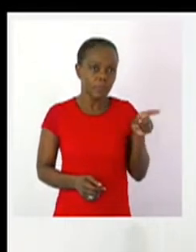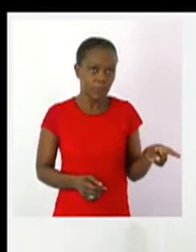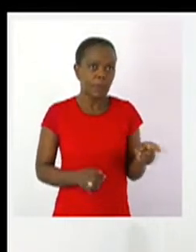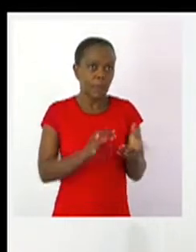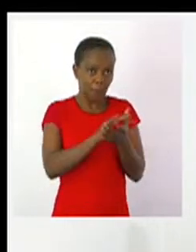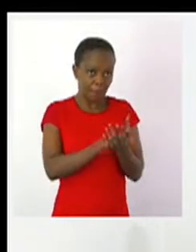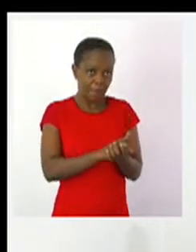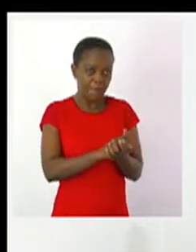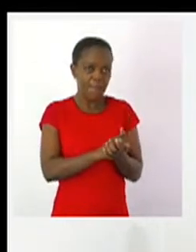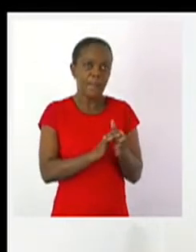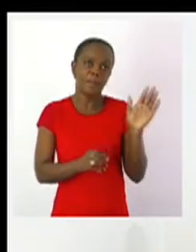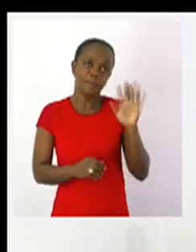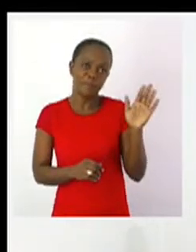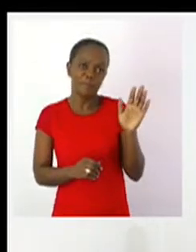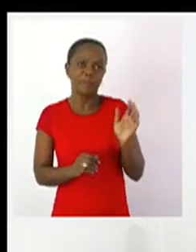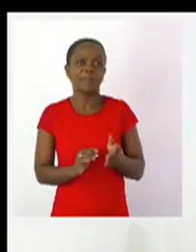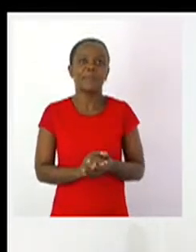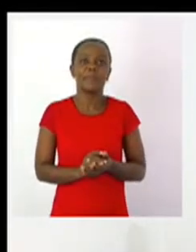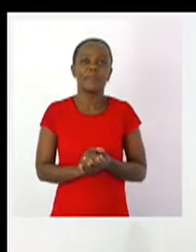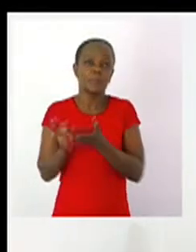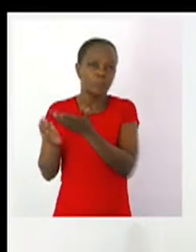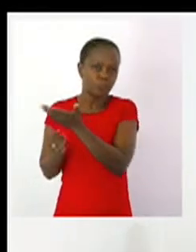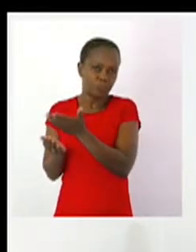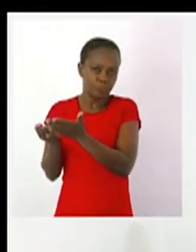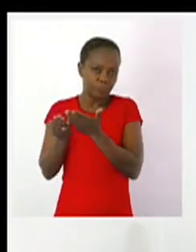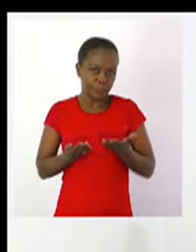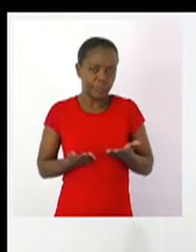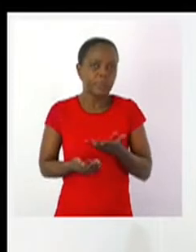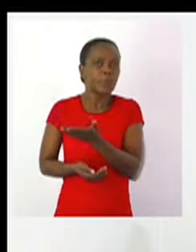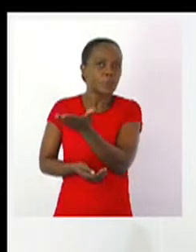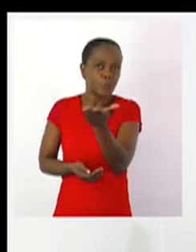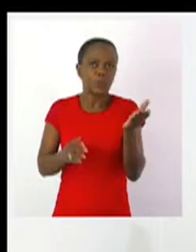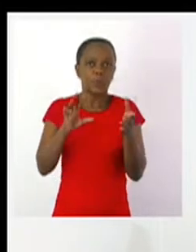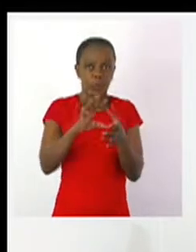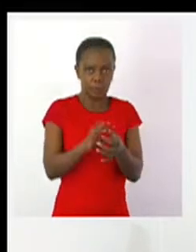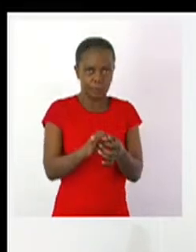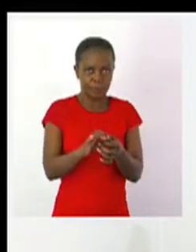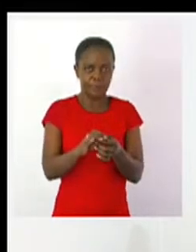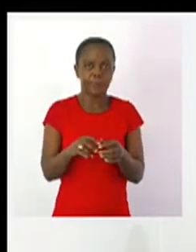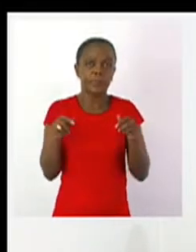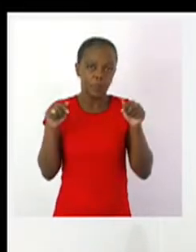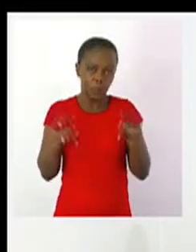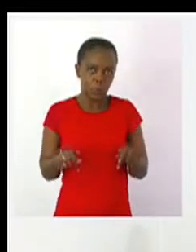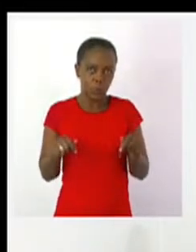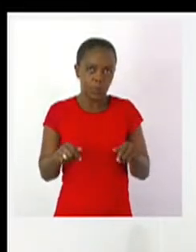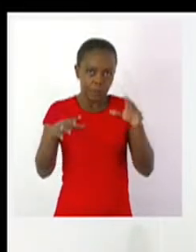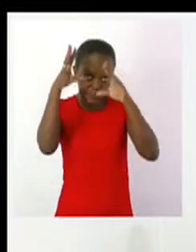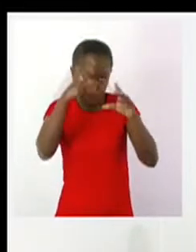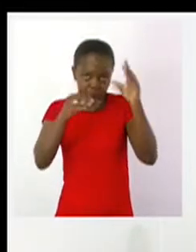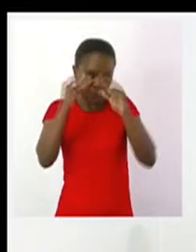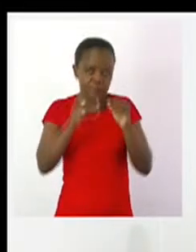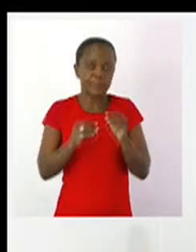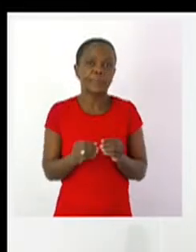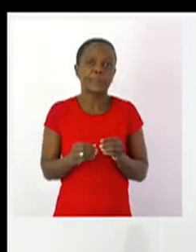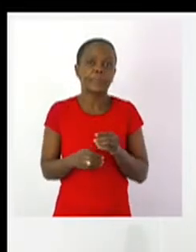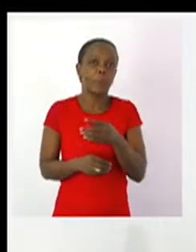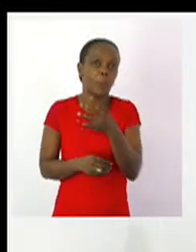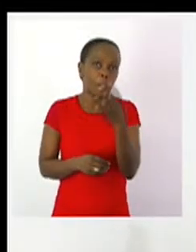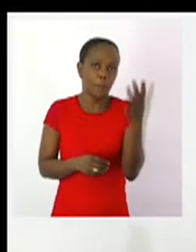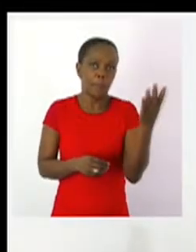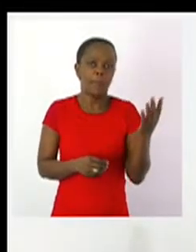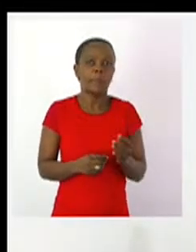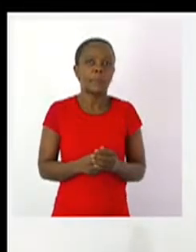friend. And welcome to everyone at home. Today's lesson is